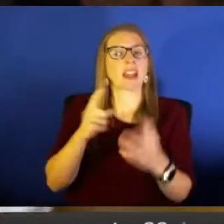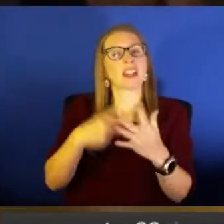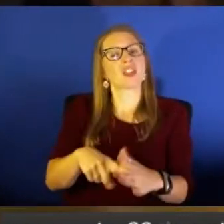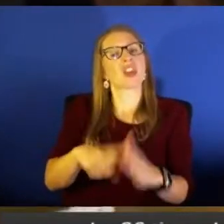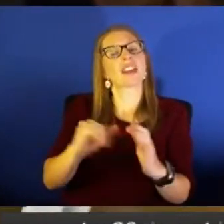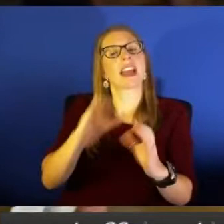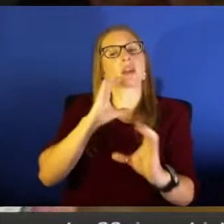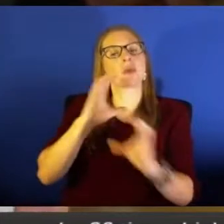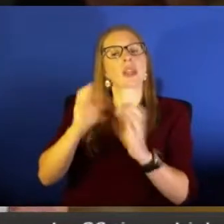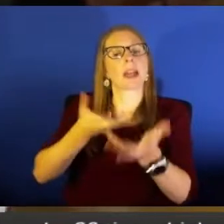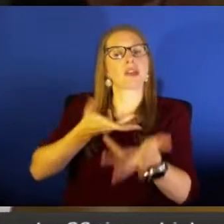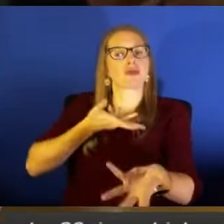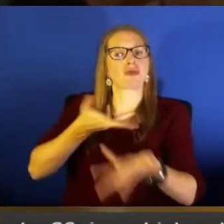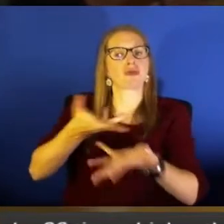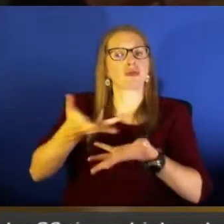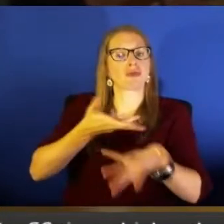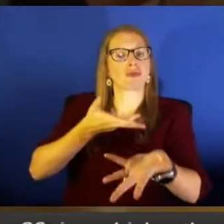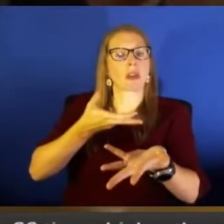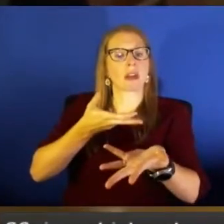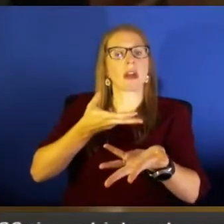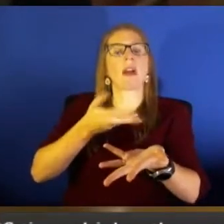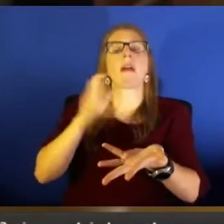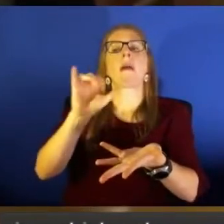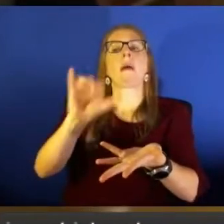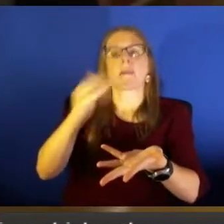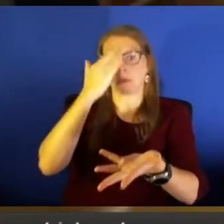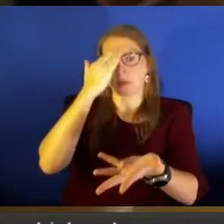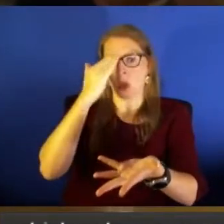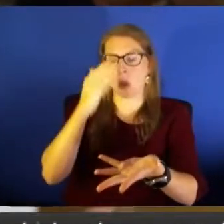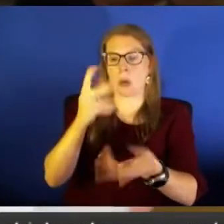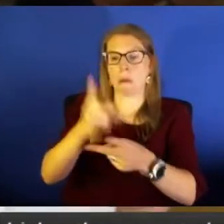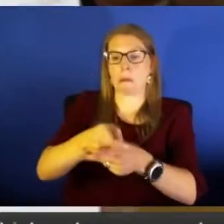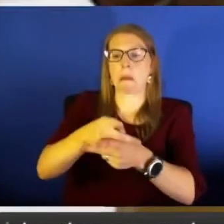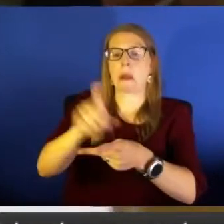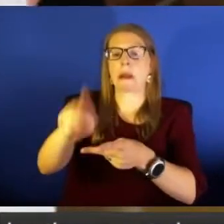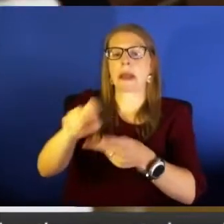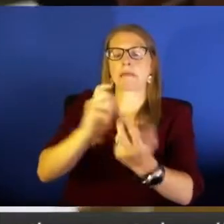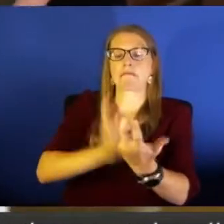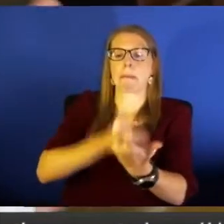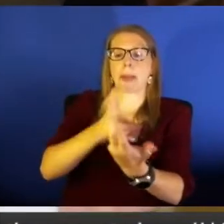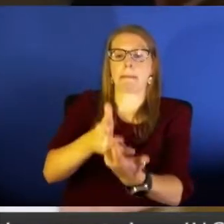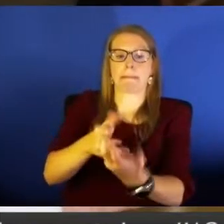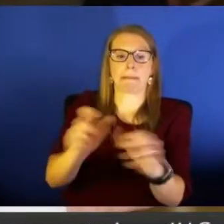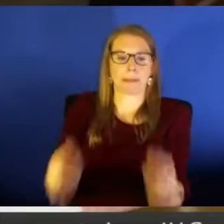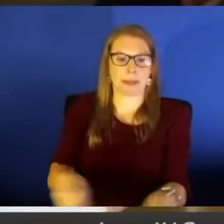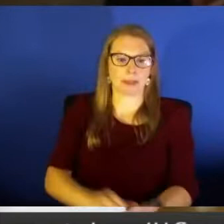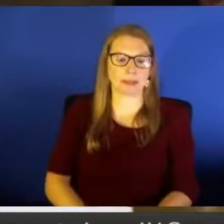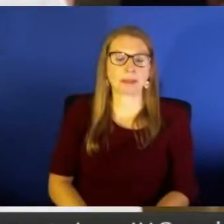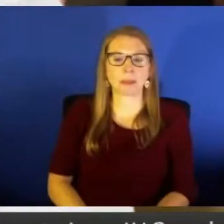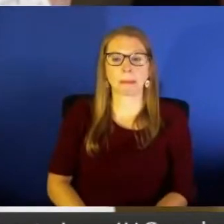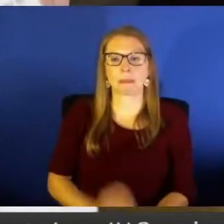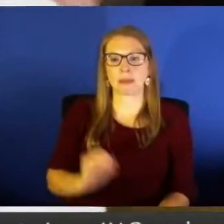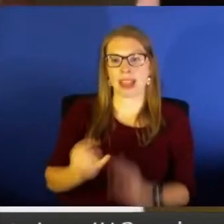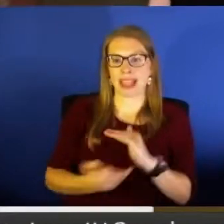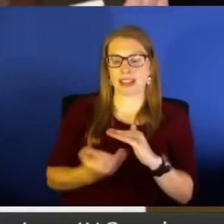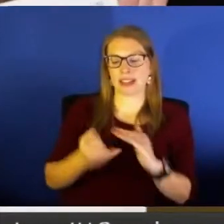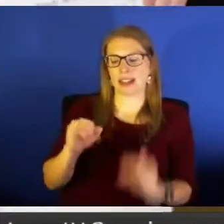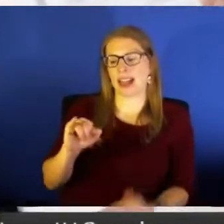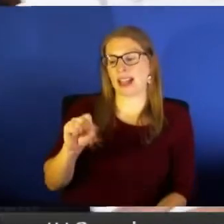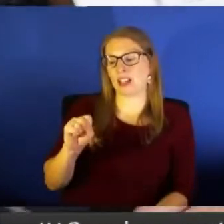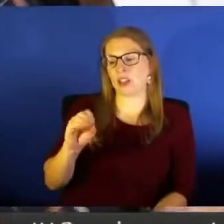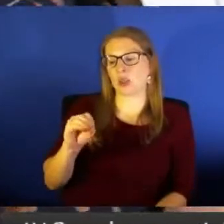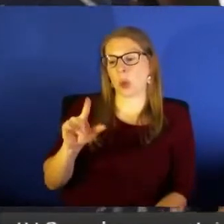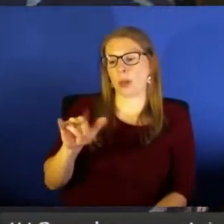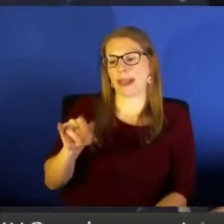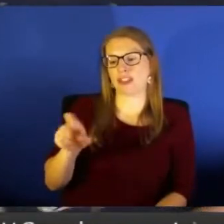to provide that care that that service member needs. Well, I think, like you said, I keep going back to that word isolation, because you're right. I bet it